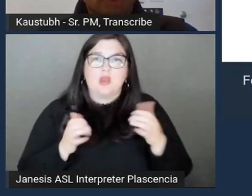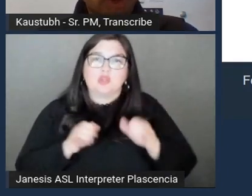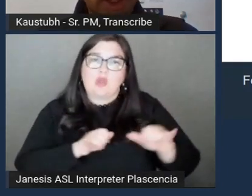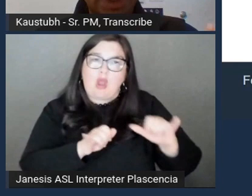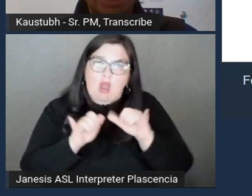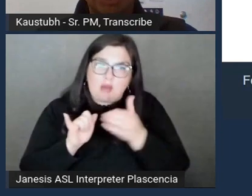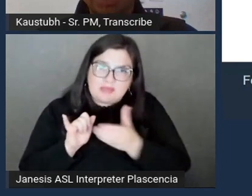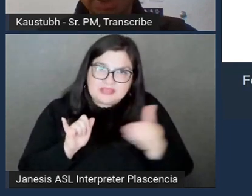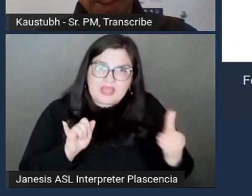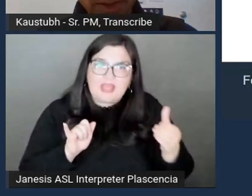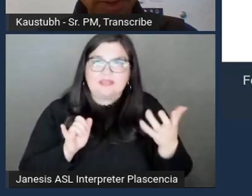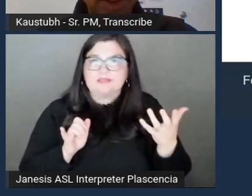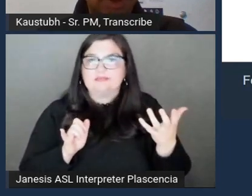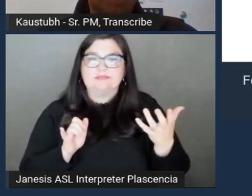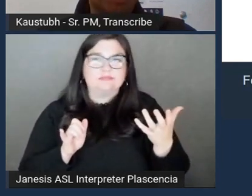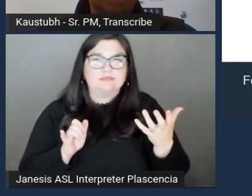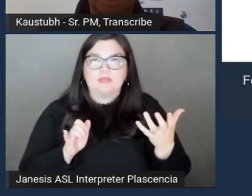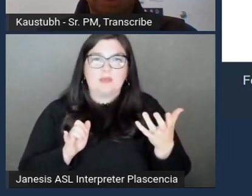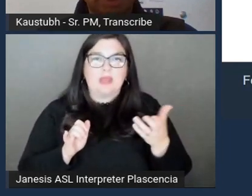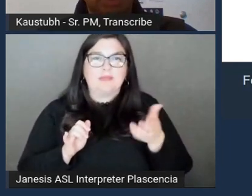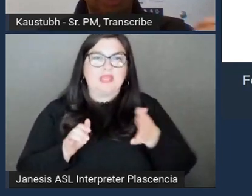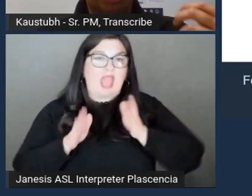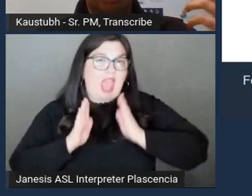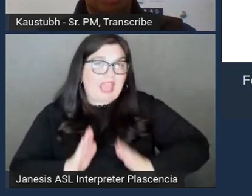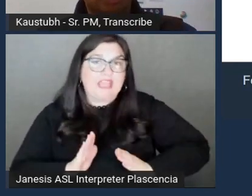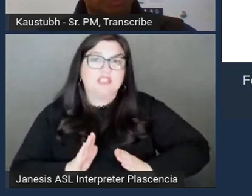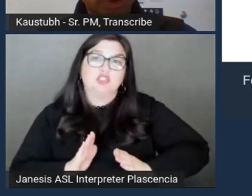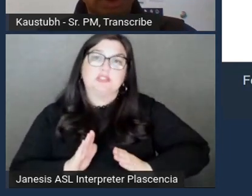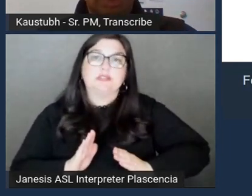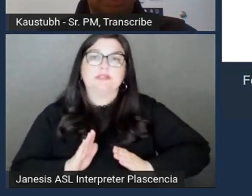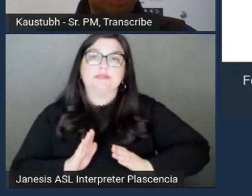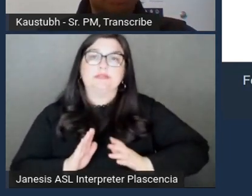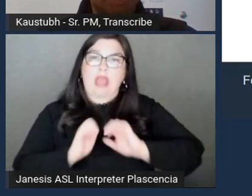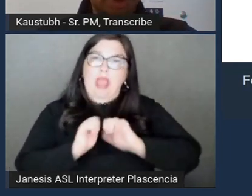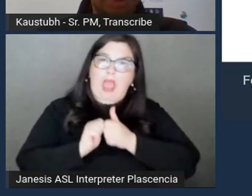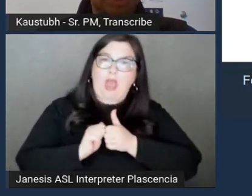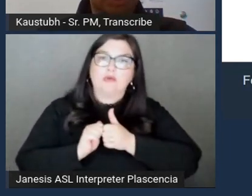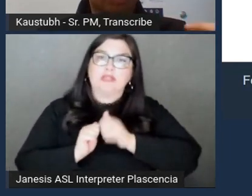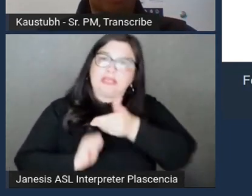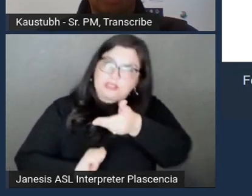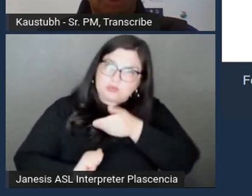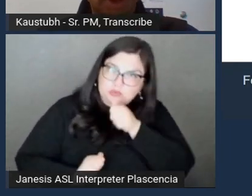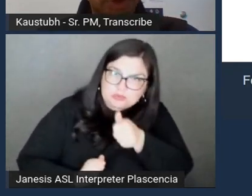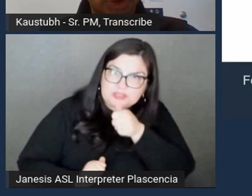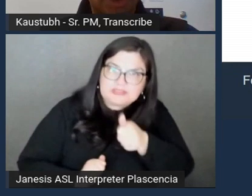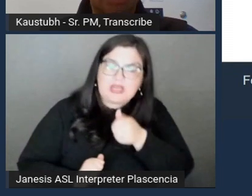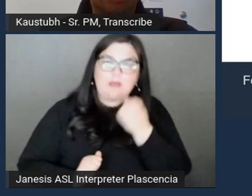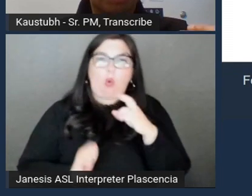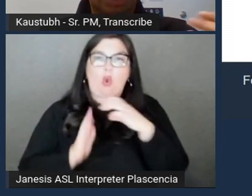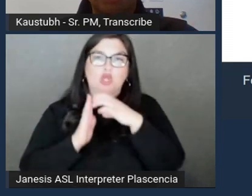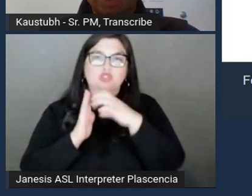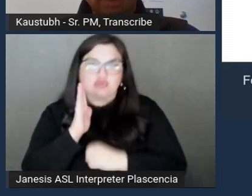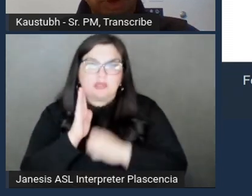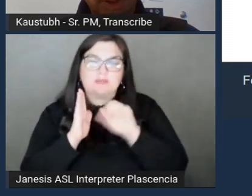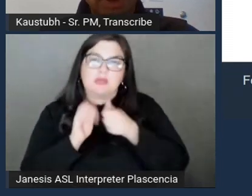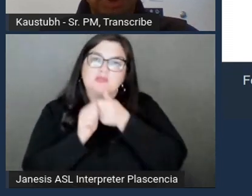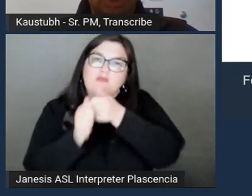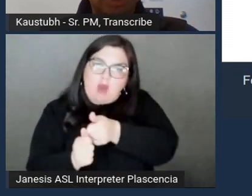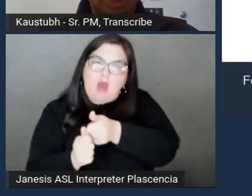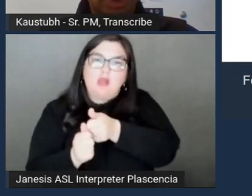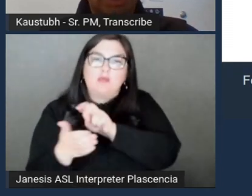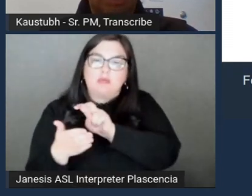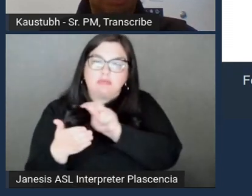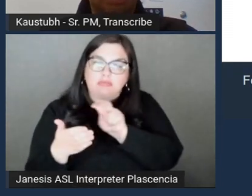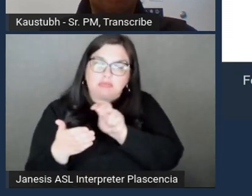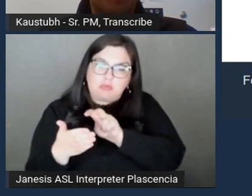look for like agent greeting script compliance or agent conclusion script compliance. So if you want to make sure every time your customer